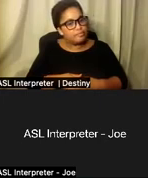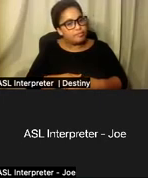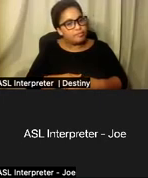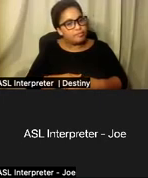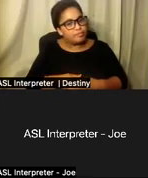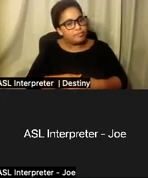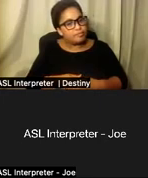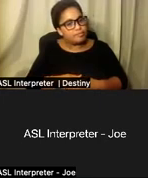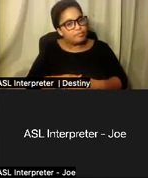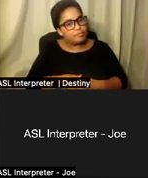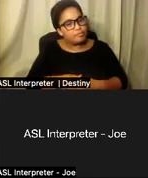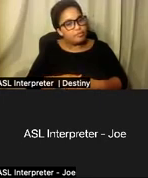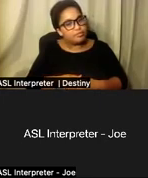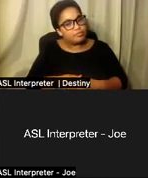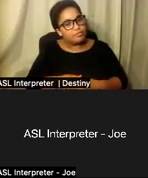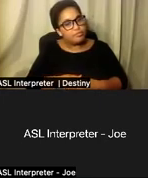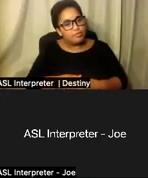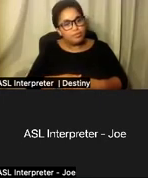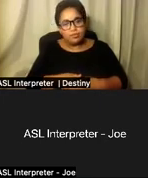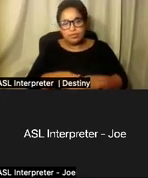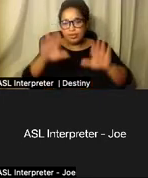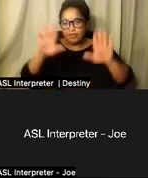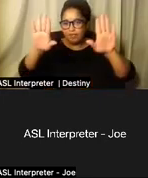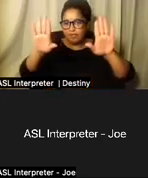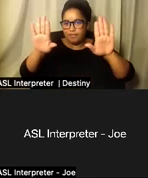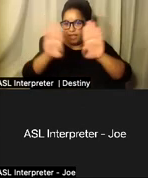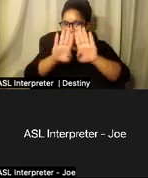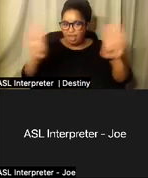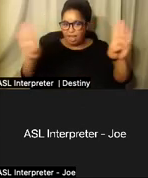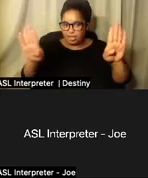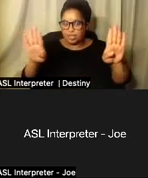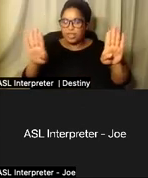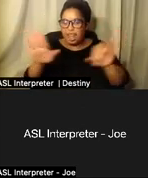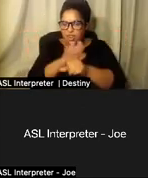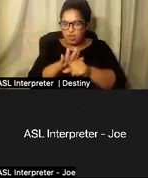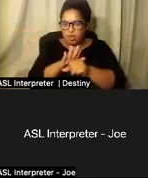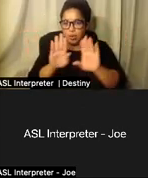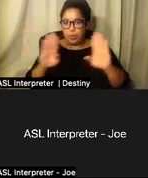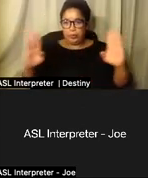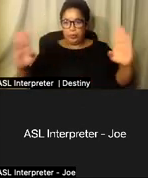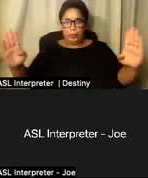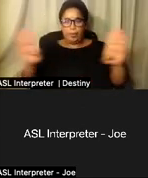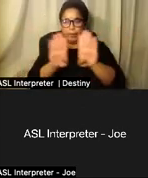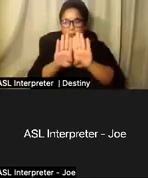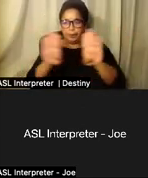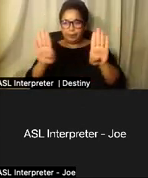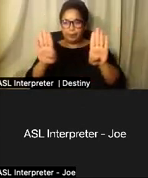you see the flat surface here on the TV is where we're gonna be securing these straps. So what we're gonna want to do